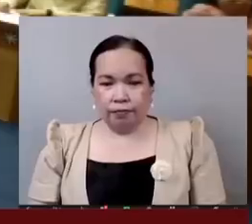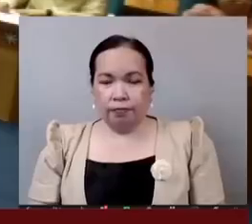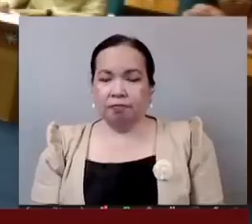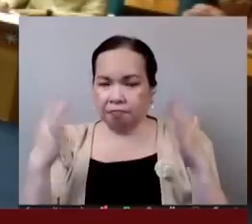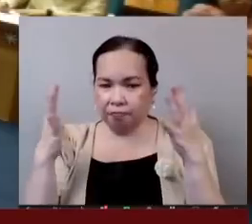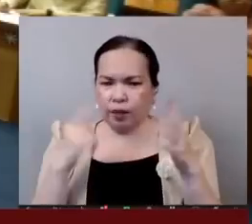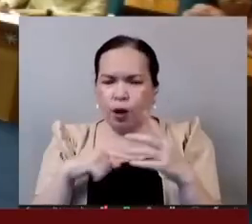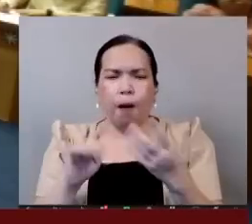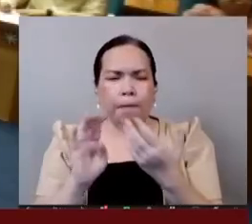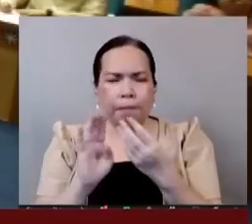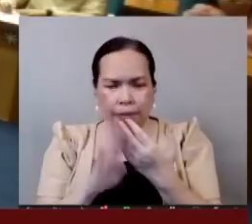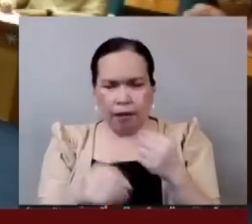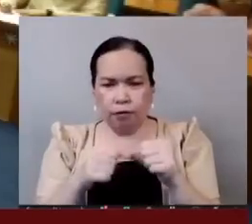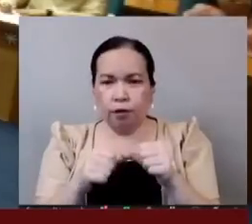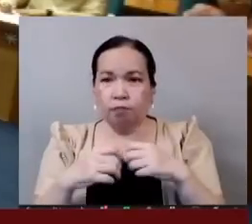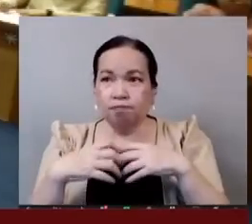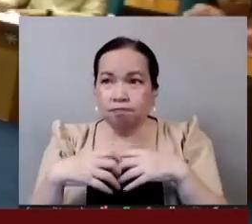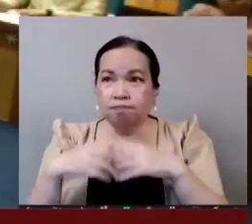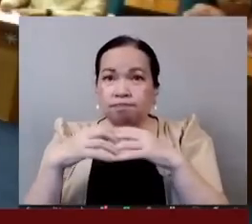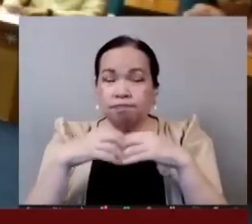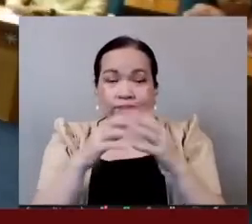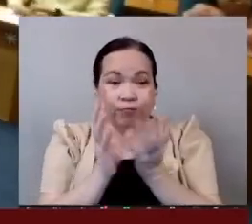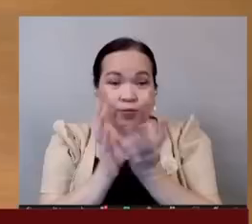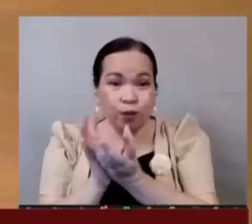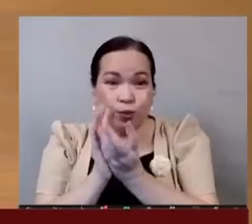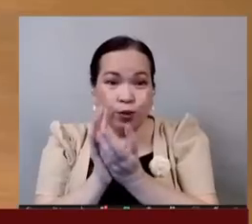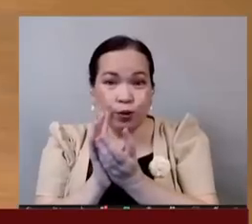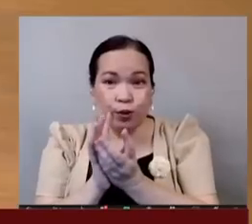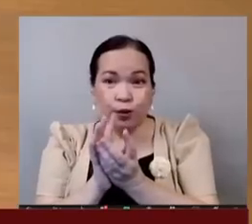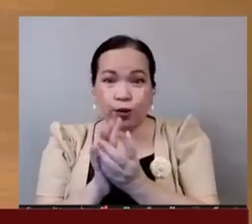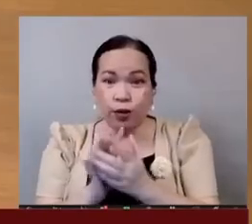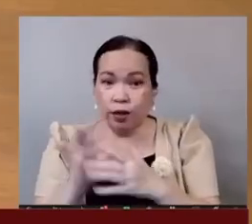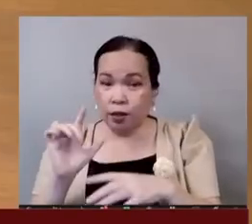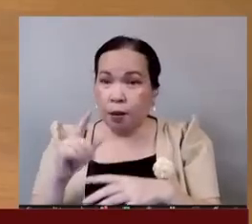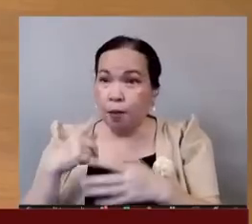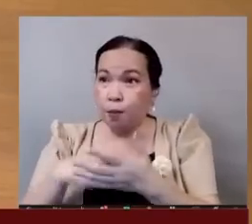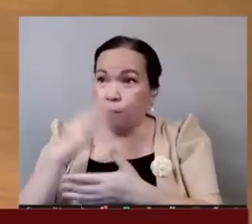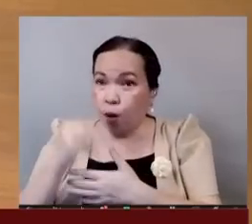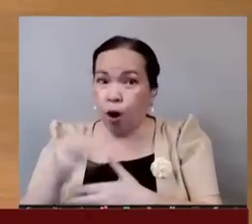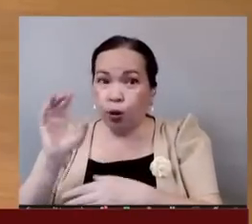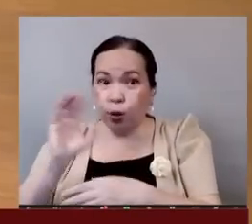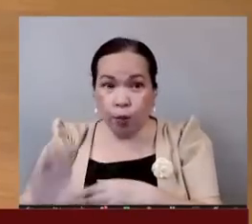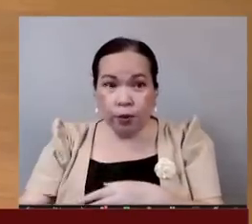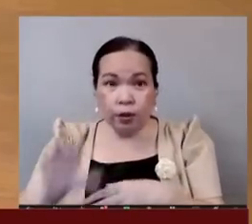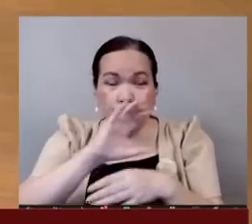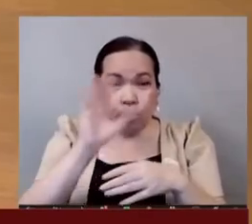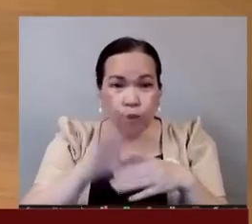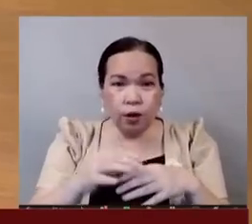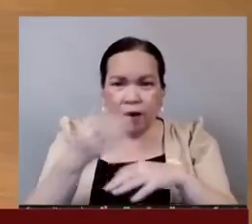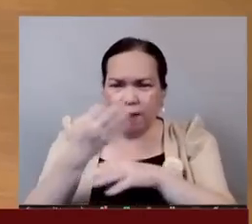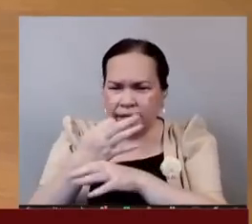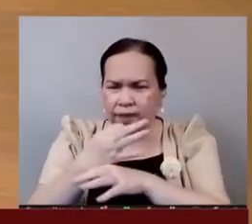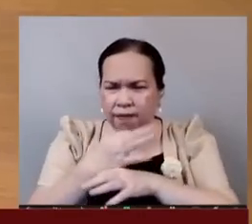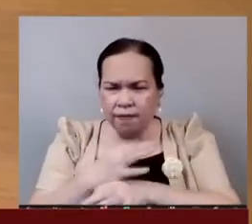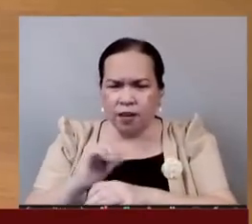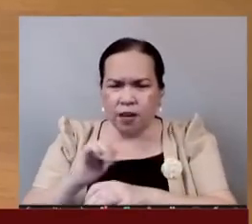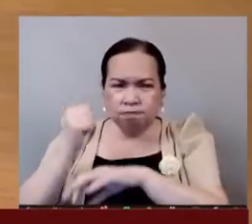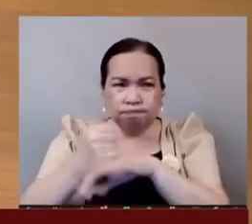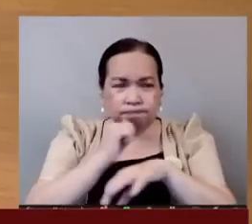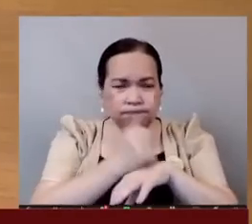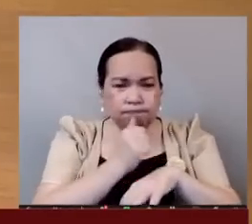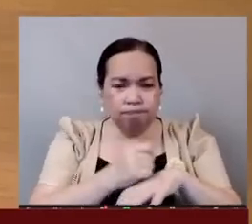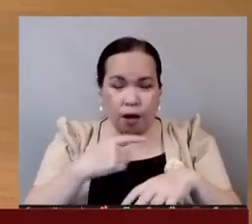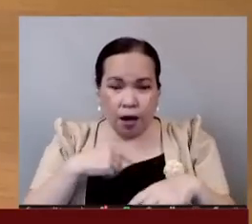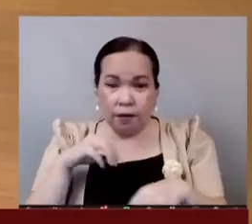Nanunumbalik na ang sigla sa pamayanan, maraming proyekto ang nakumpleto at mga infrastrukturang na itatayo.